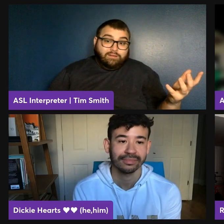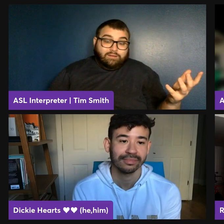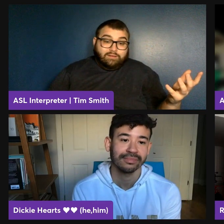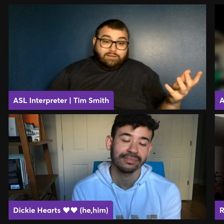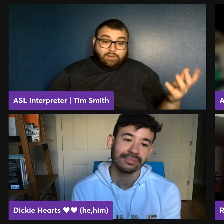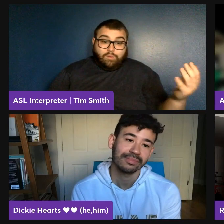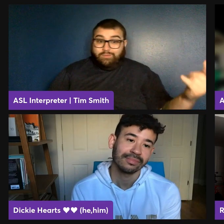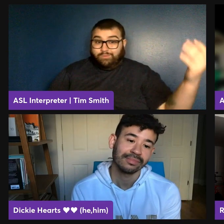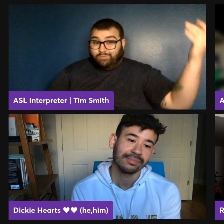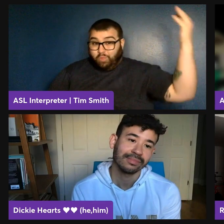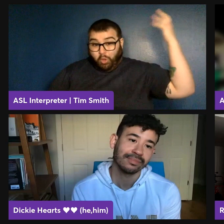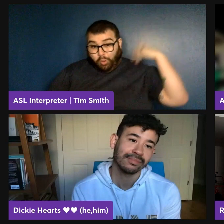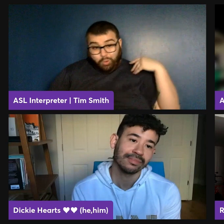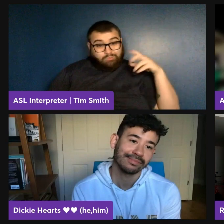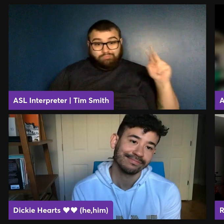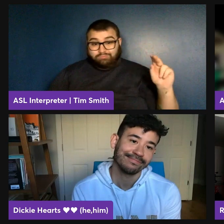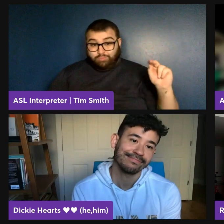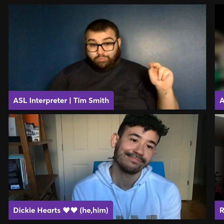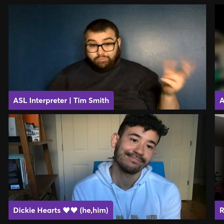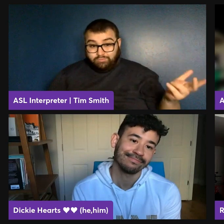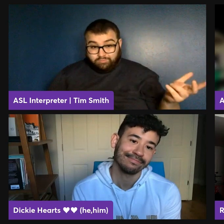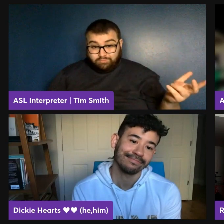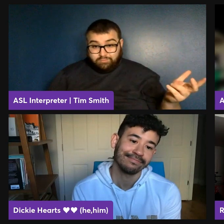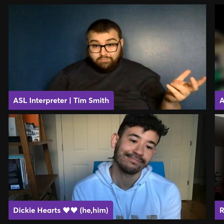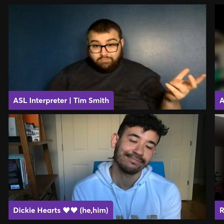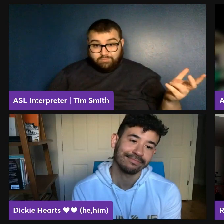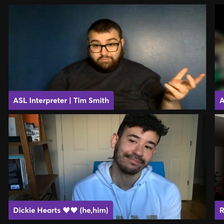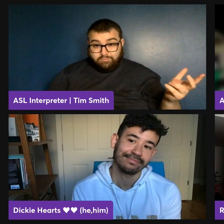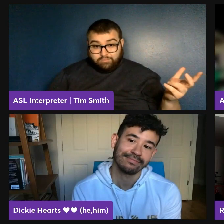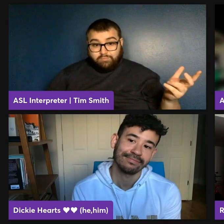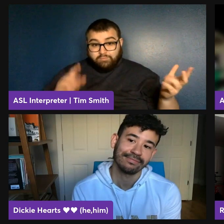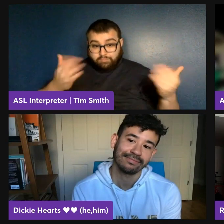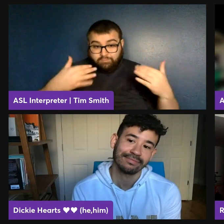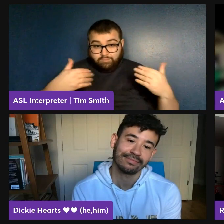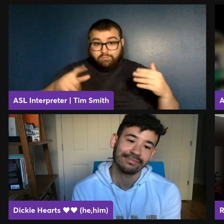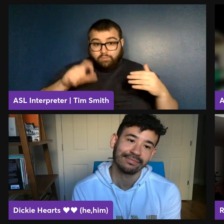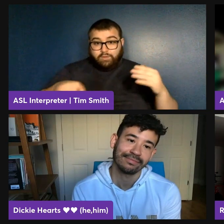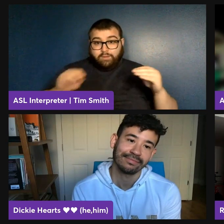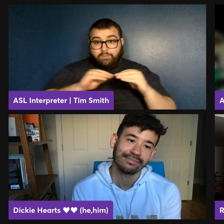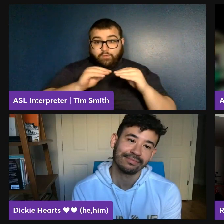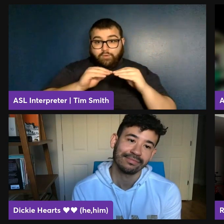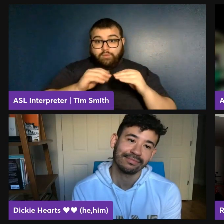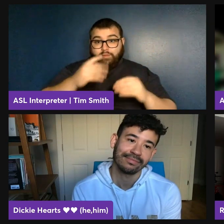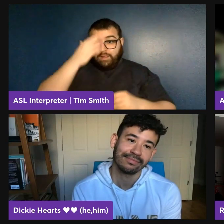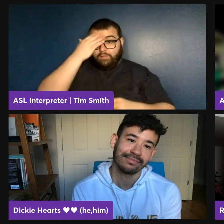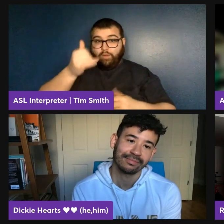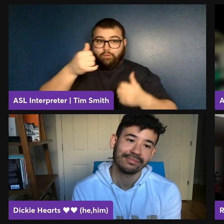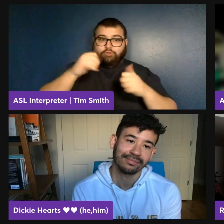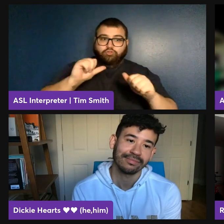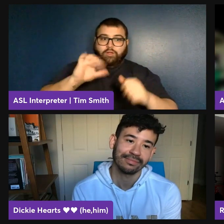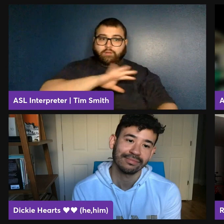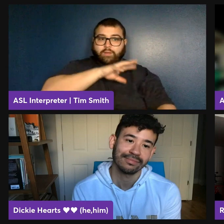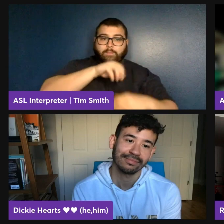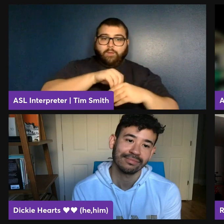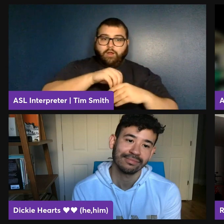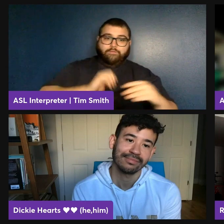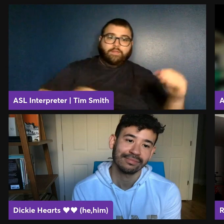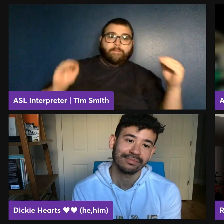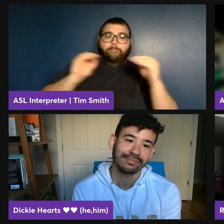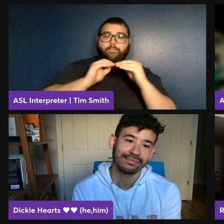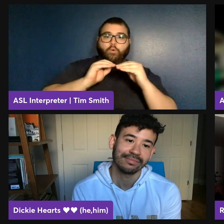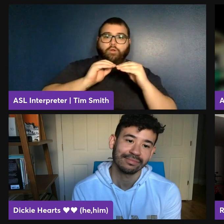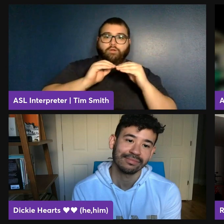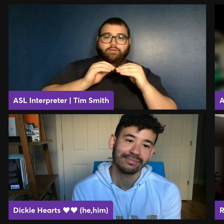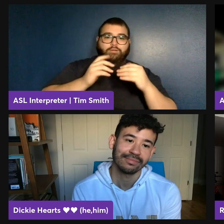very long ago, and yeah, we need more, and that's why we're trying to be part of the more right